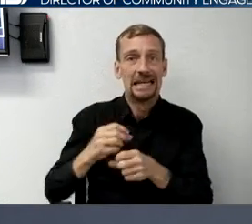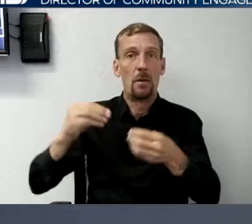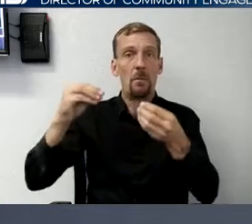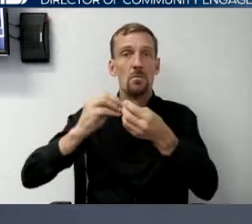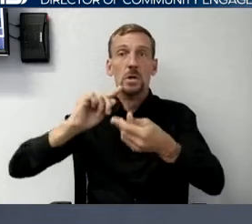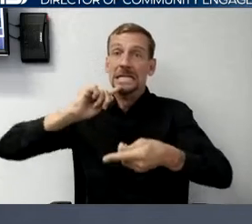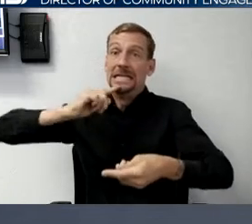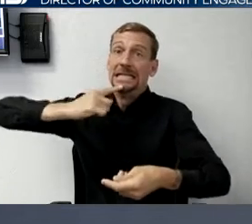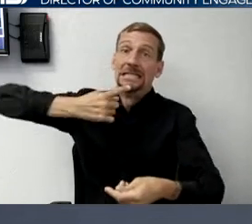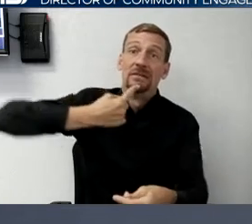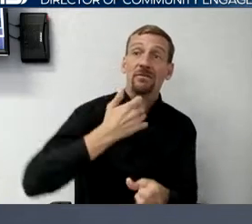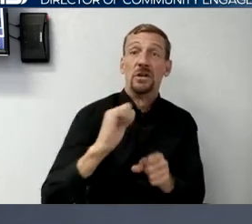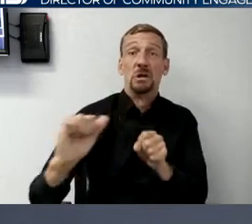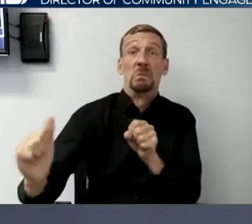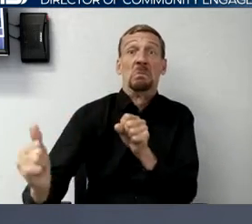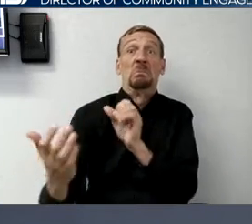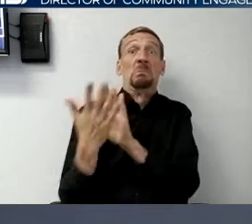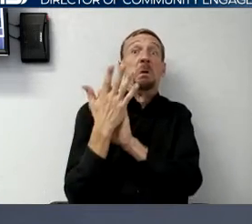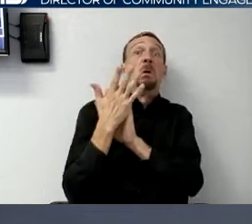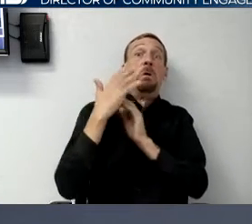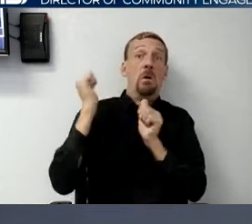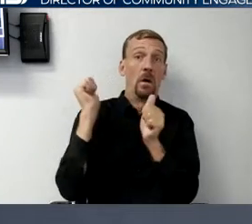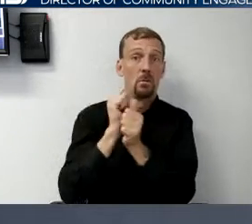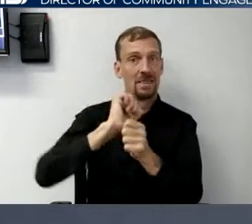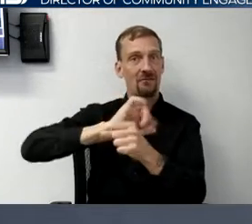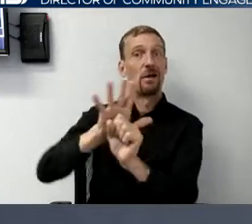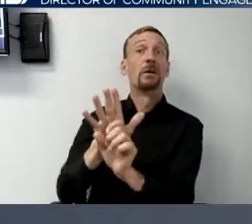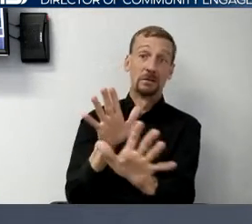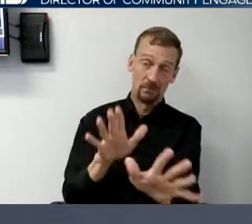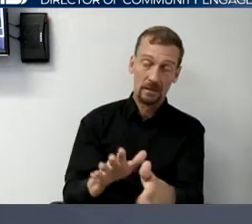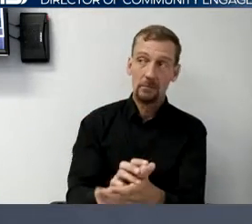severe reaction to the virus.